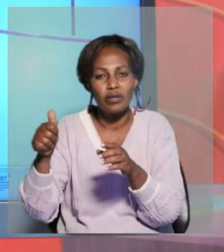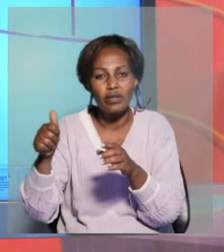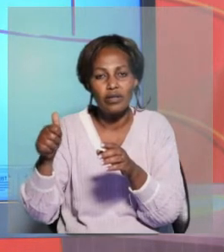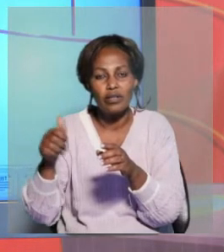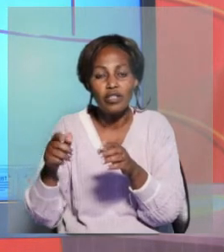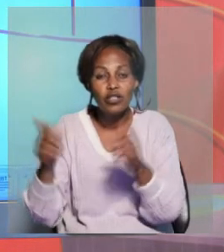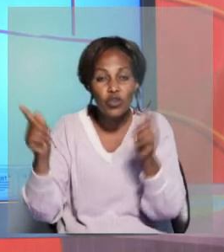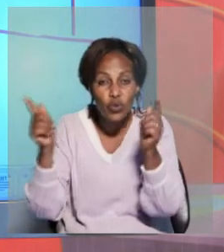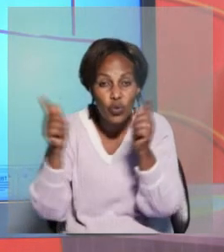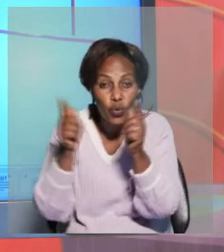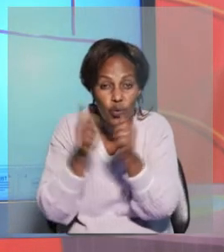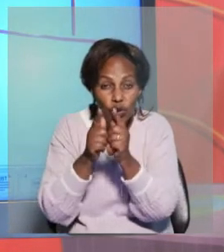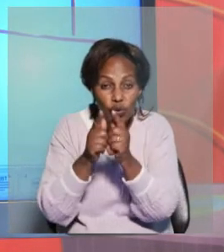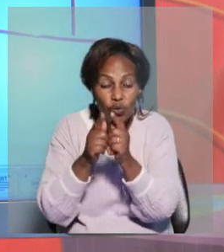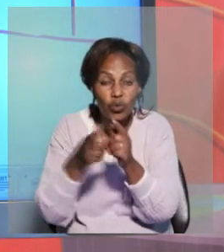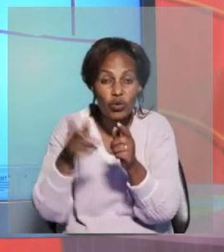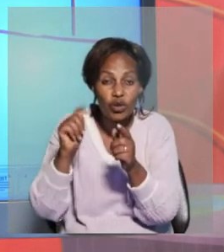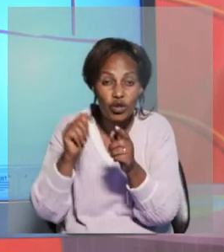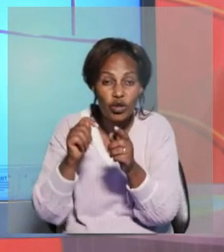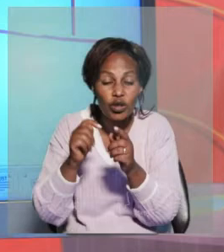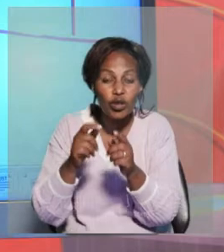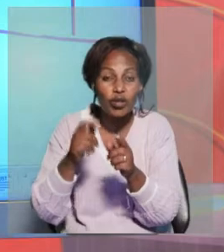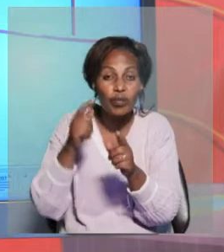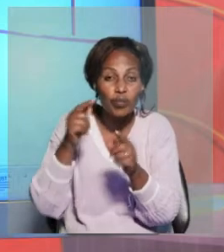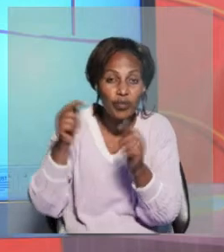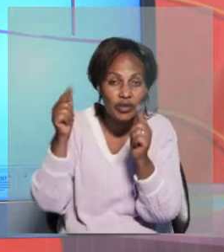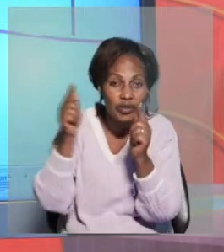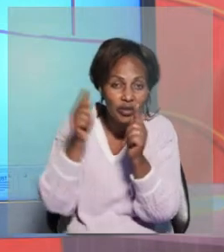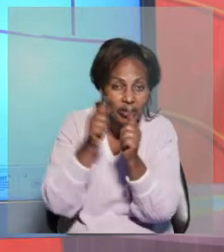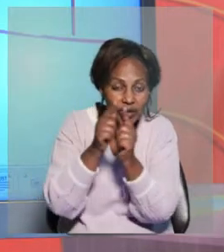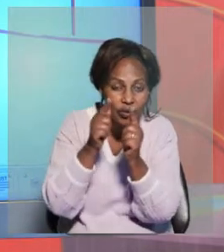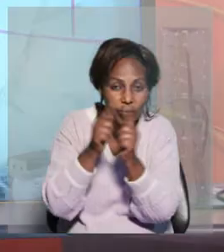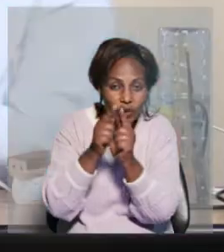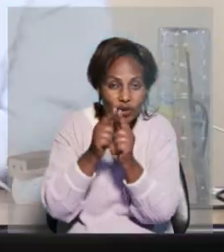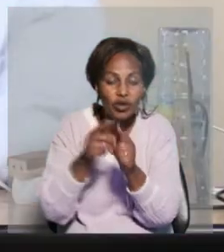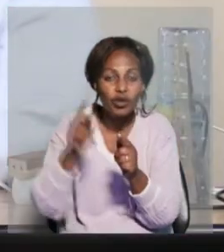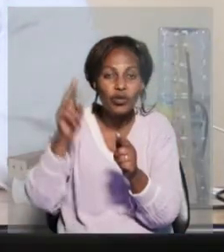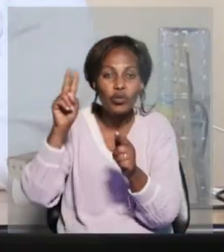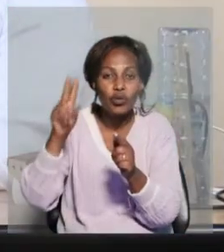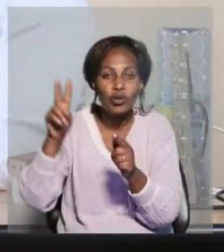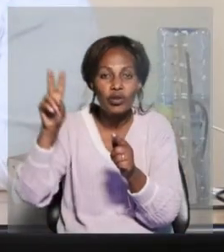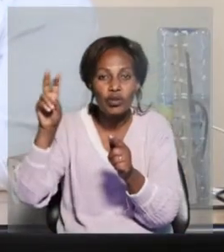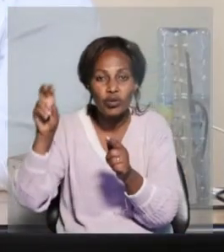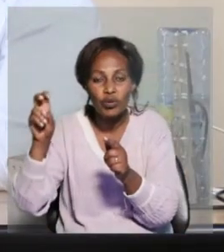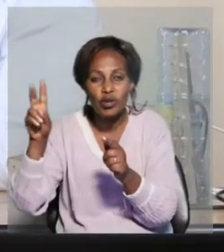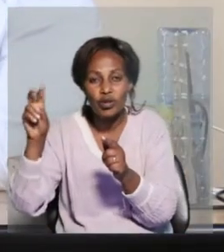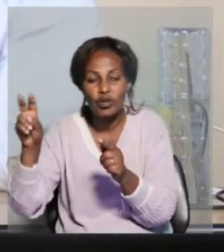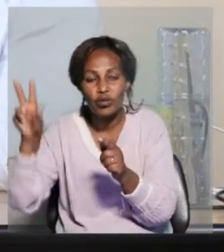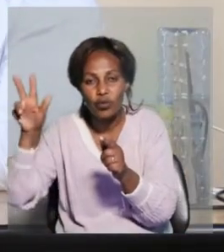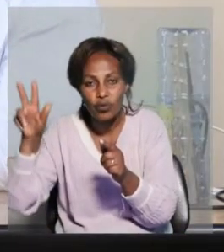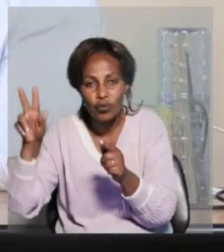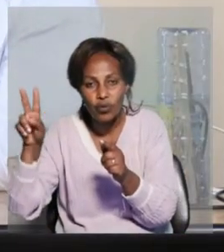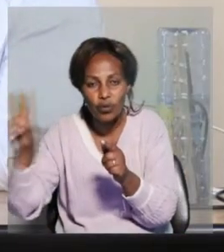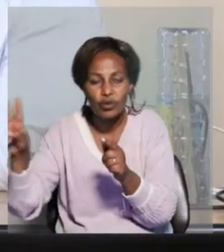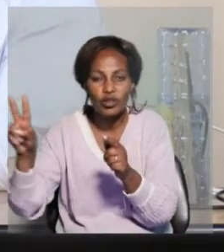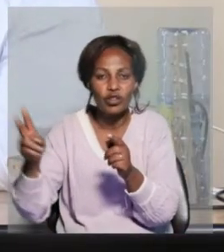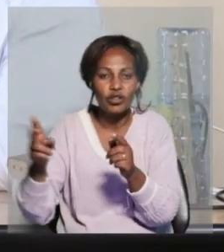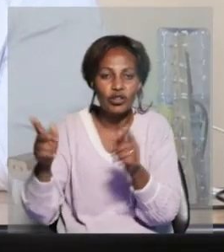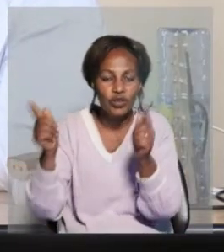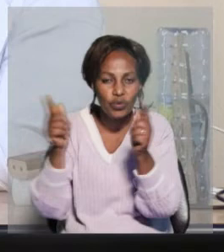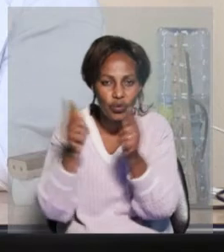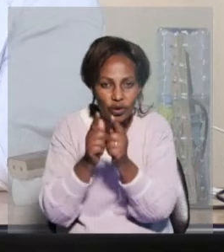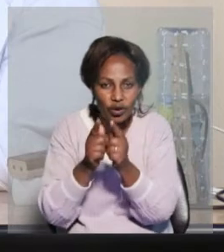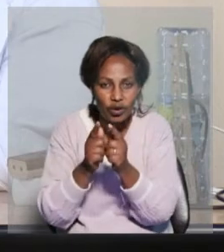It is connected to the mains, therefore the input voltage is 220. Yeah. The power input is